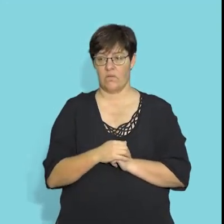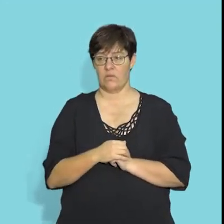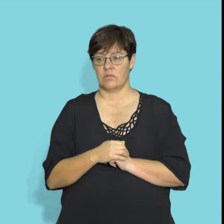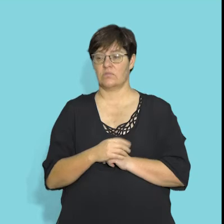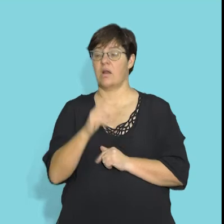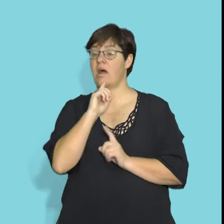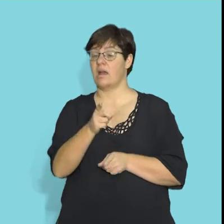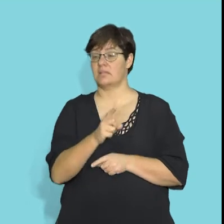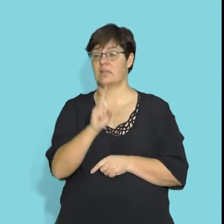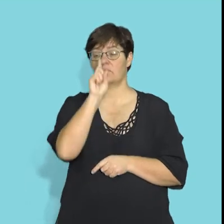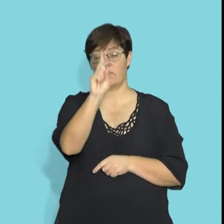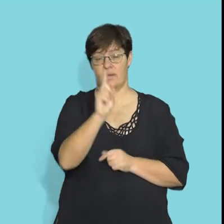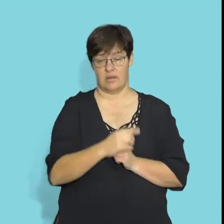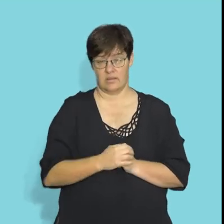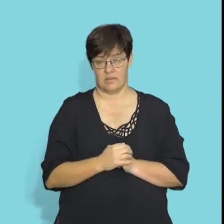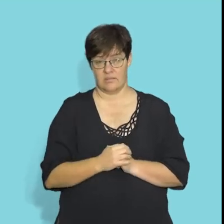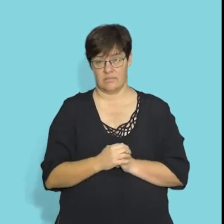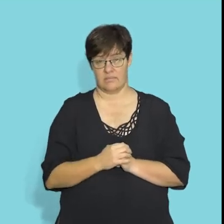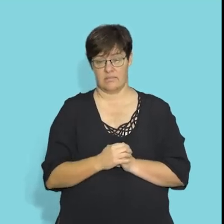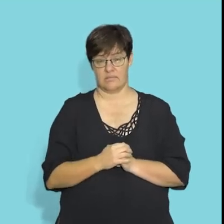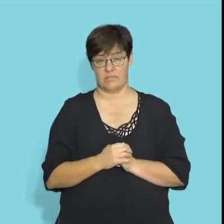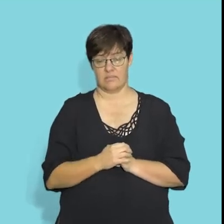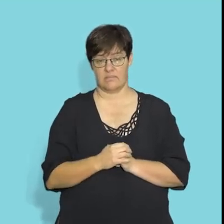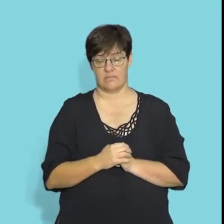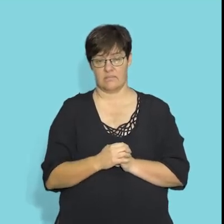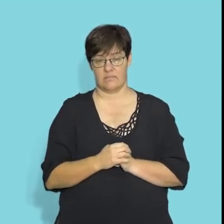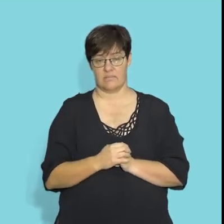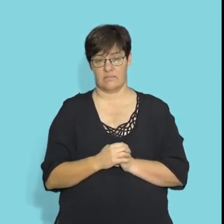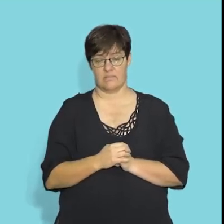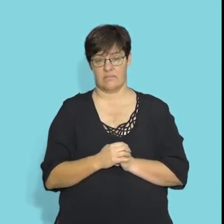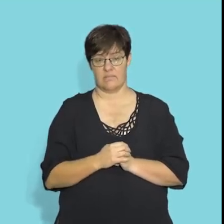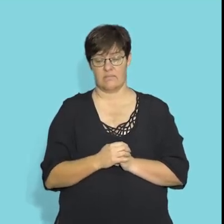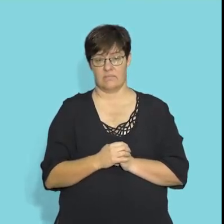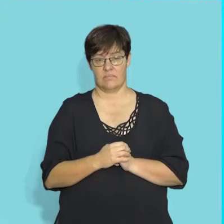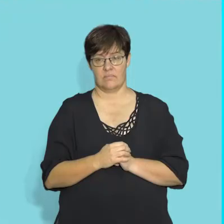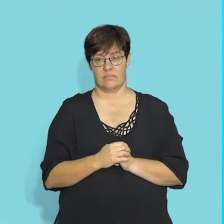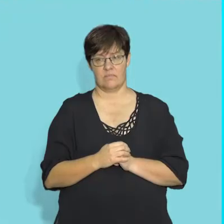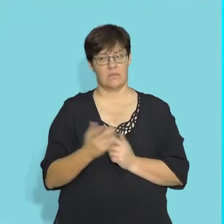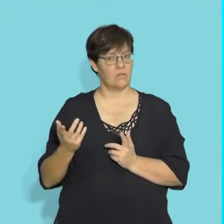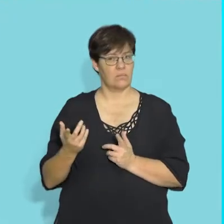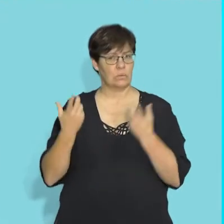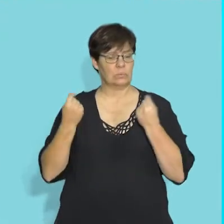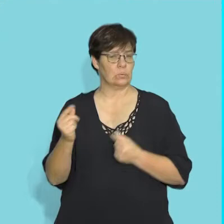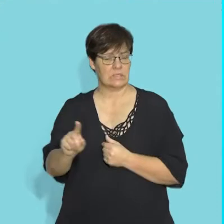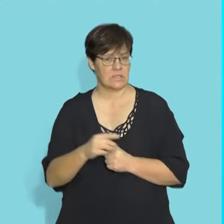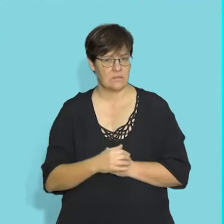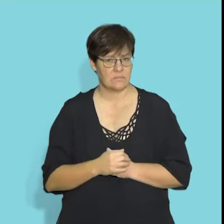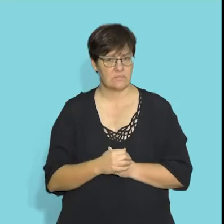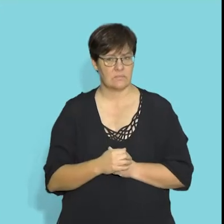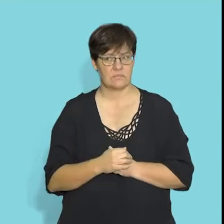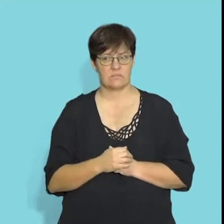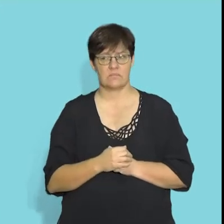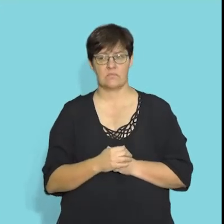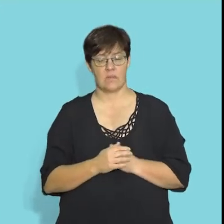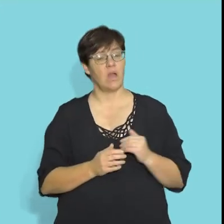0 is 4, and I know my gradient is equal to 1. So what have I done? I